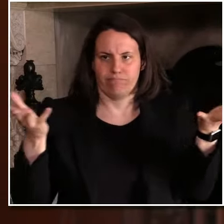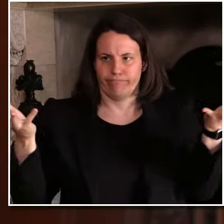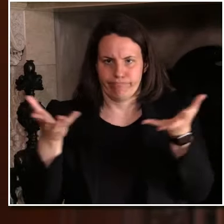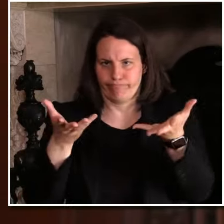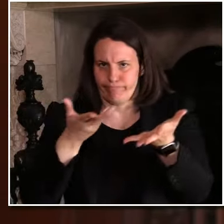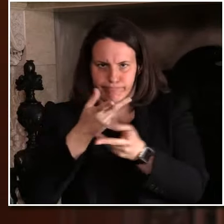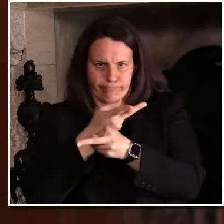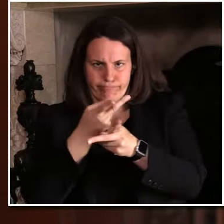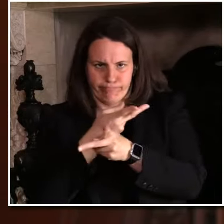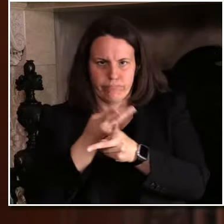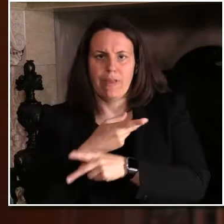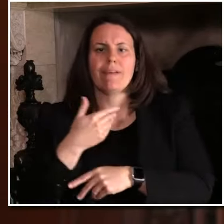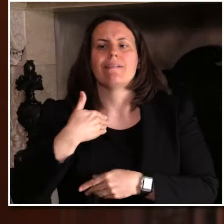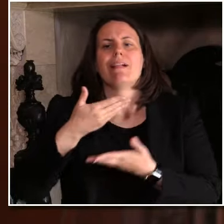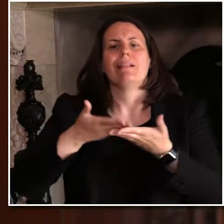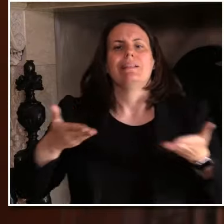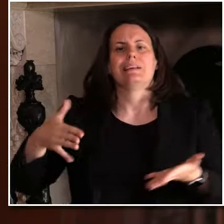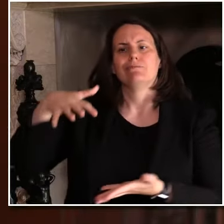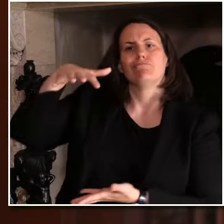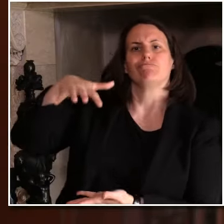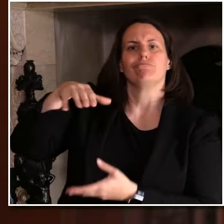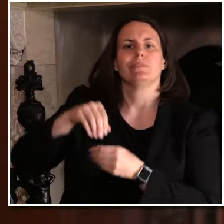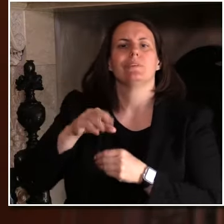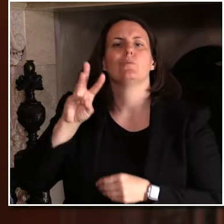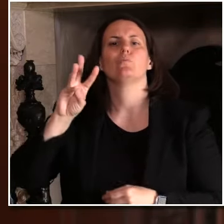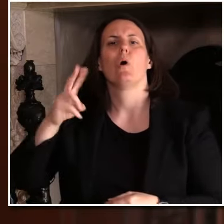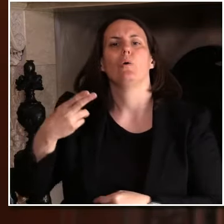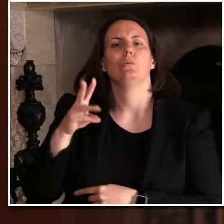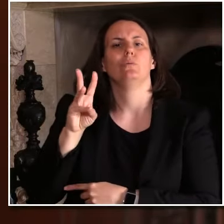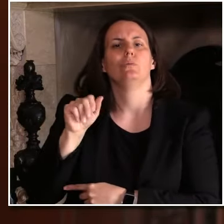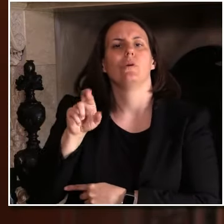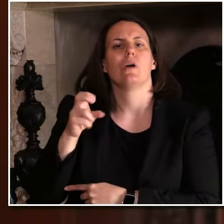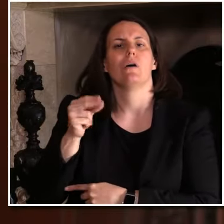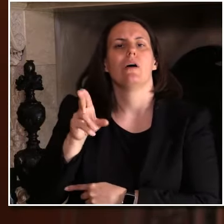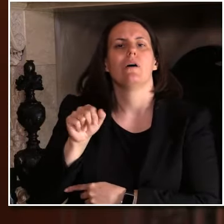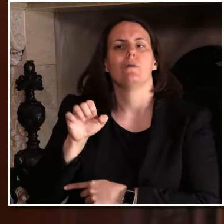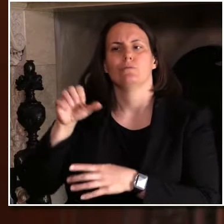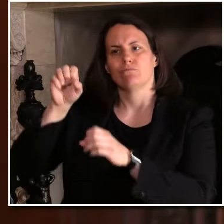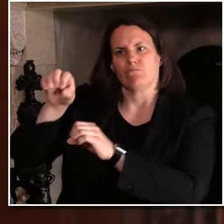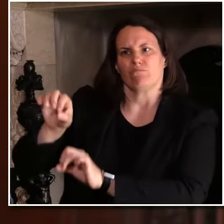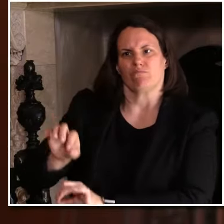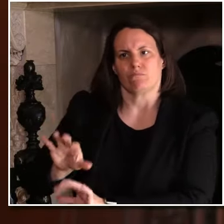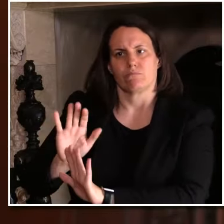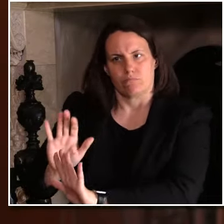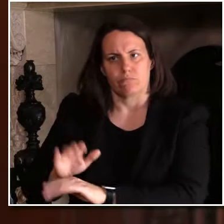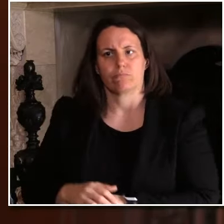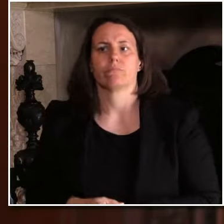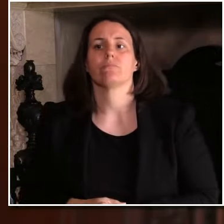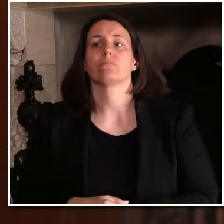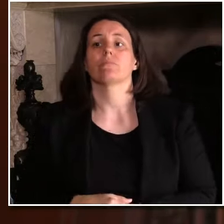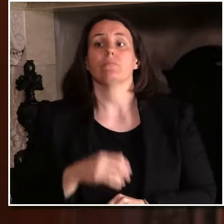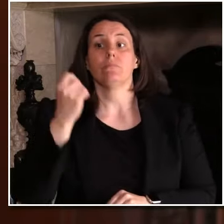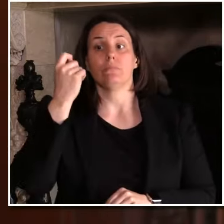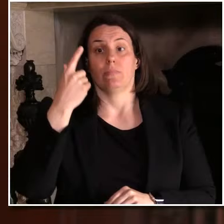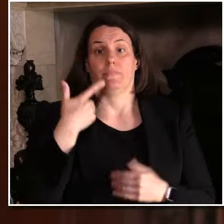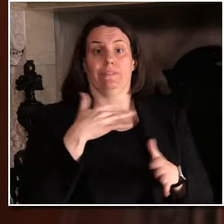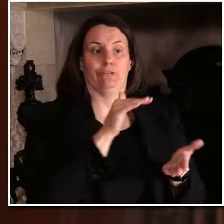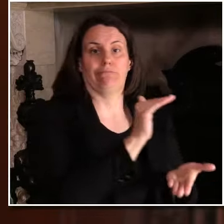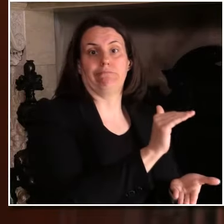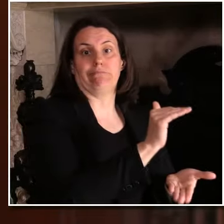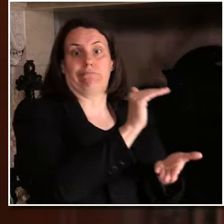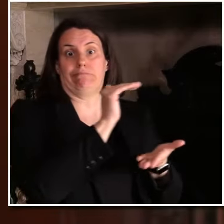a plant in Wisconsin Rapids, generously donated 20,000 face masks and 1,500 isolation